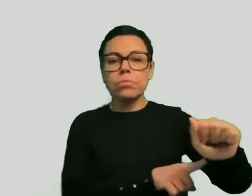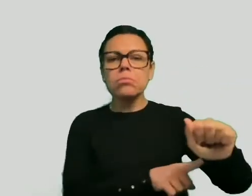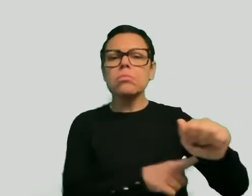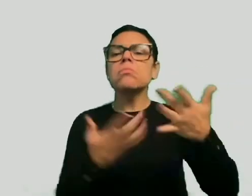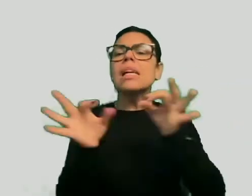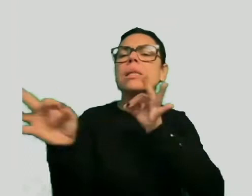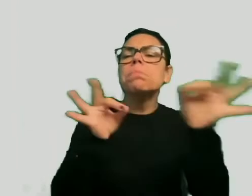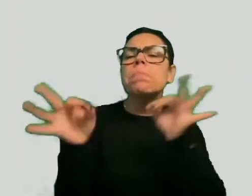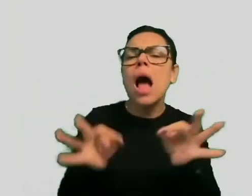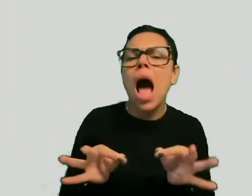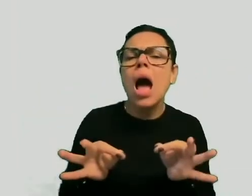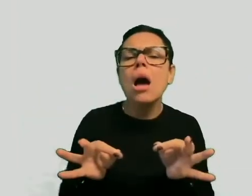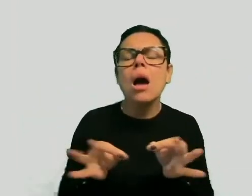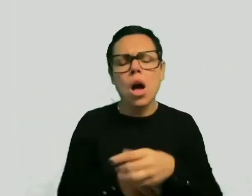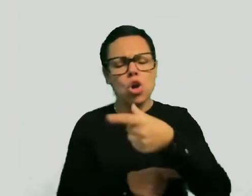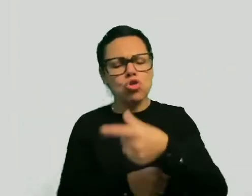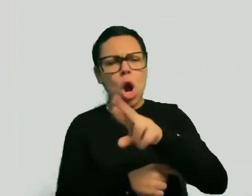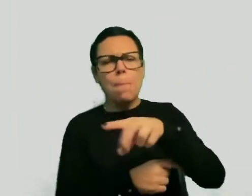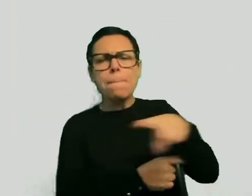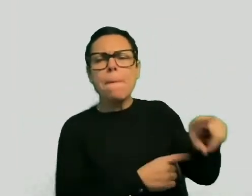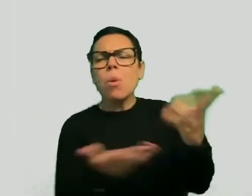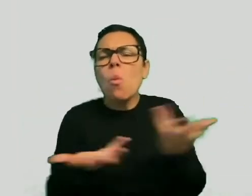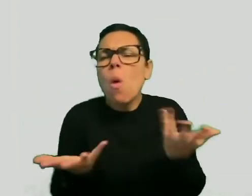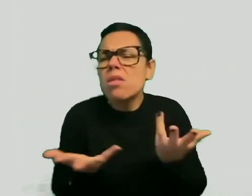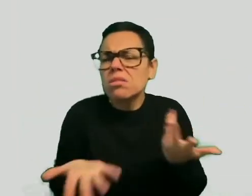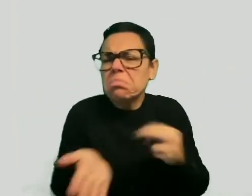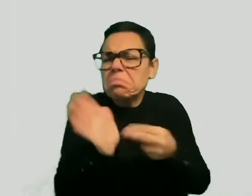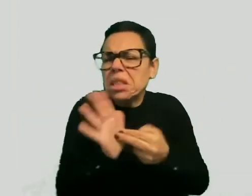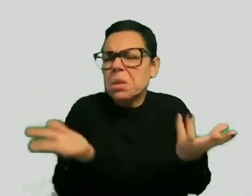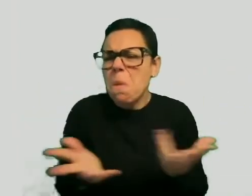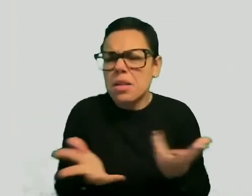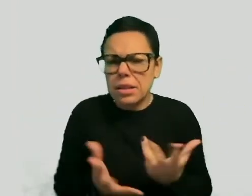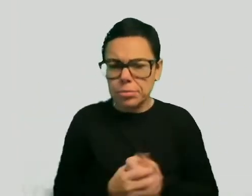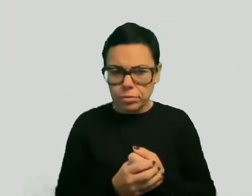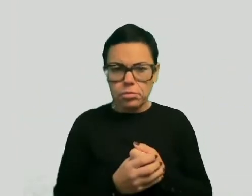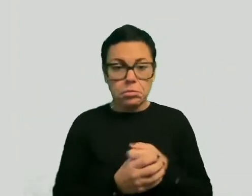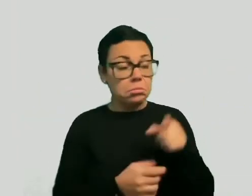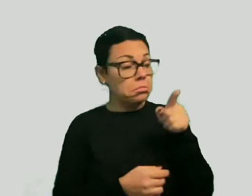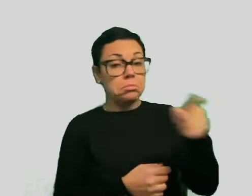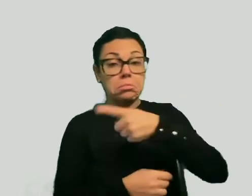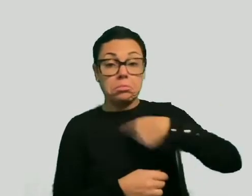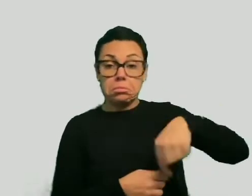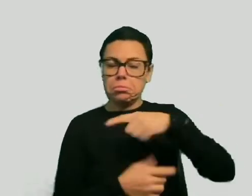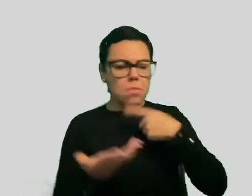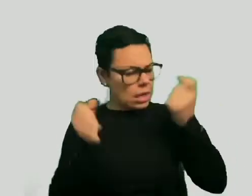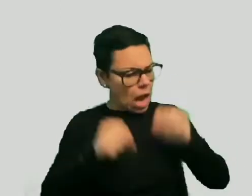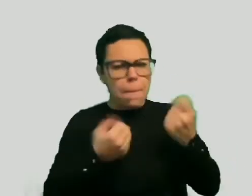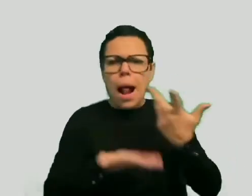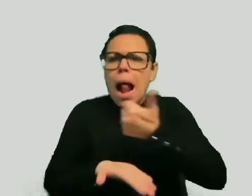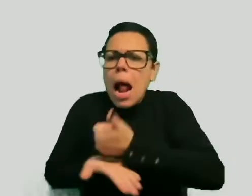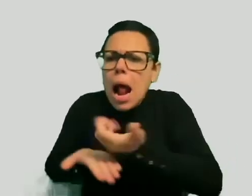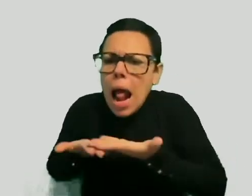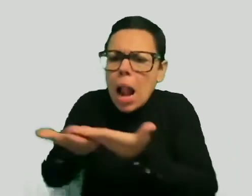procurement could be and how it could help. After that, I'm going to ask